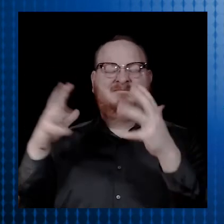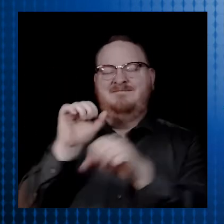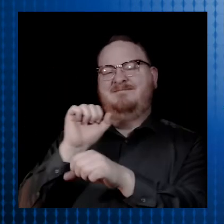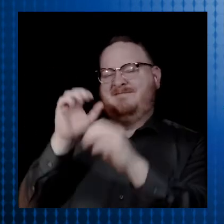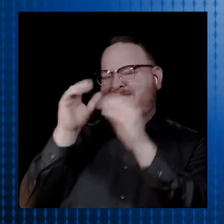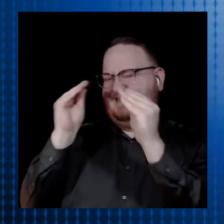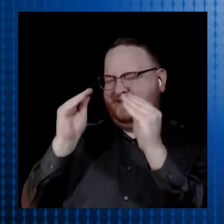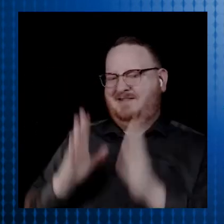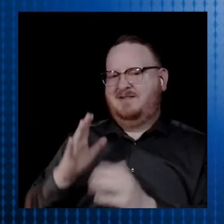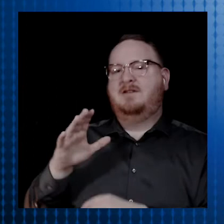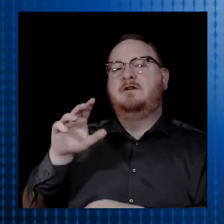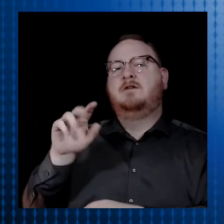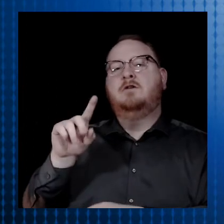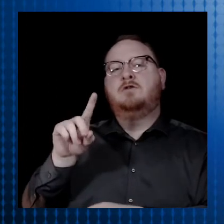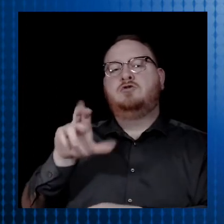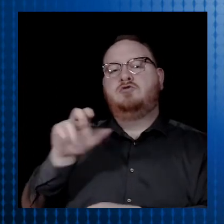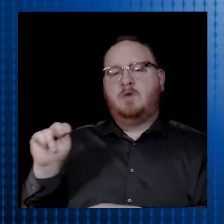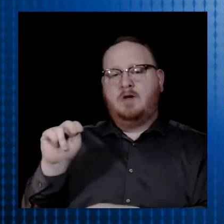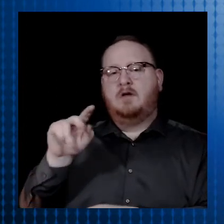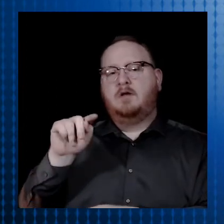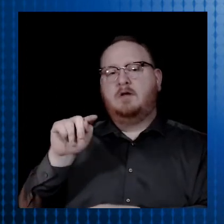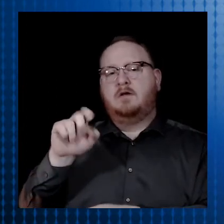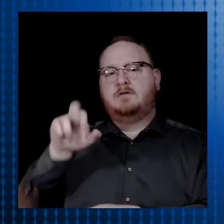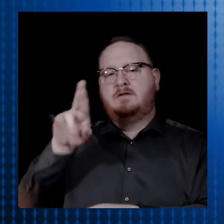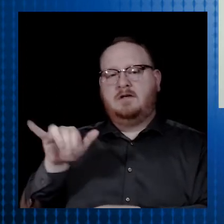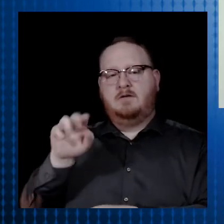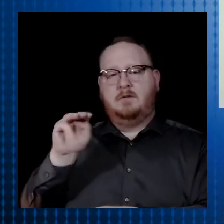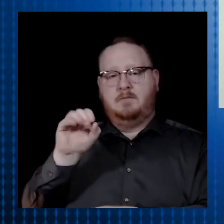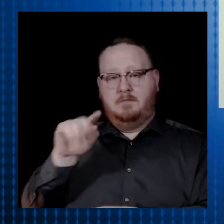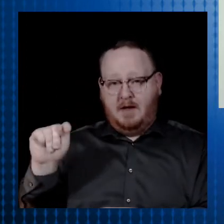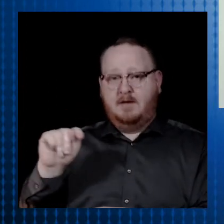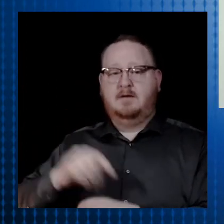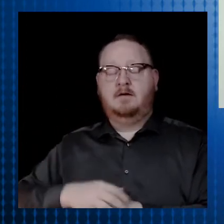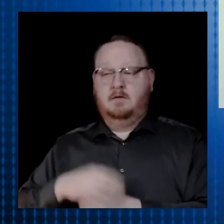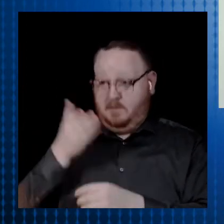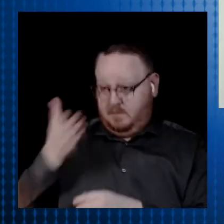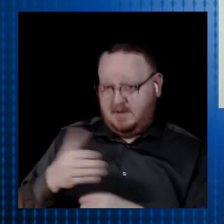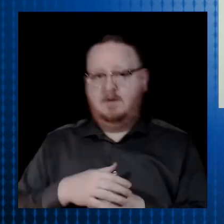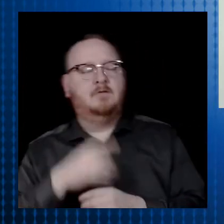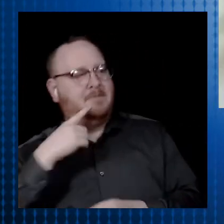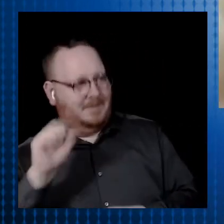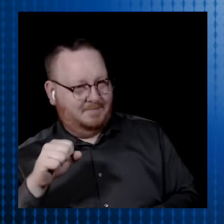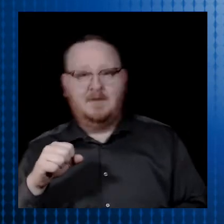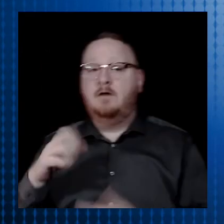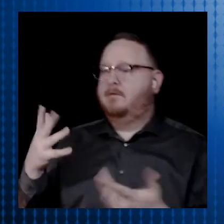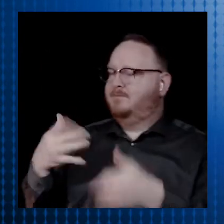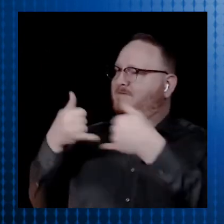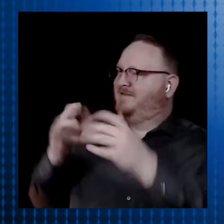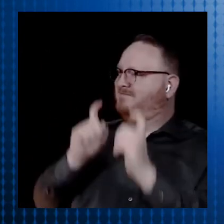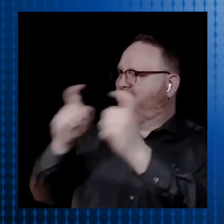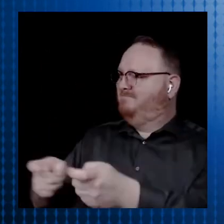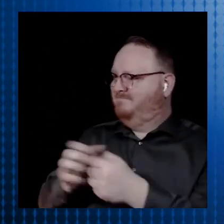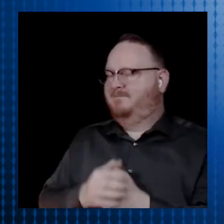Deborah, are you there? I am, thank you. Deborah, So you're first, going to receive this beautiful award as well. thank you. So thank